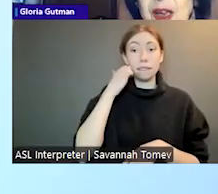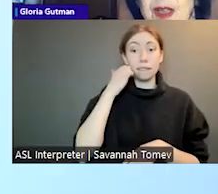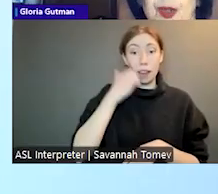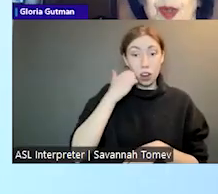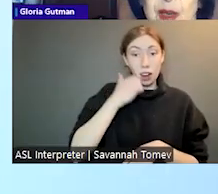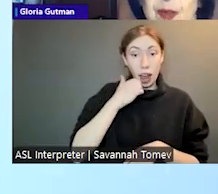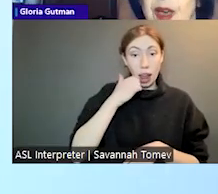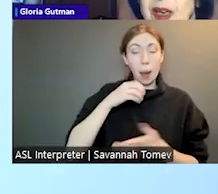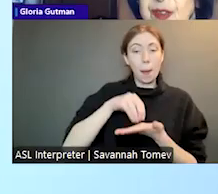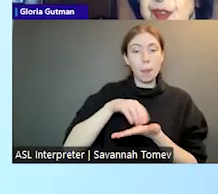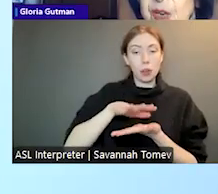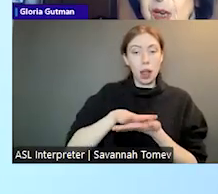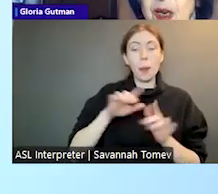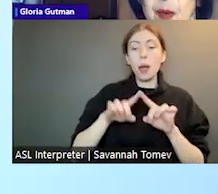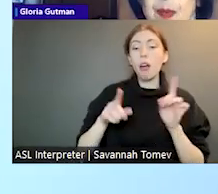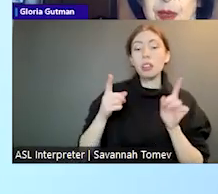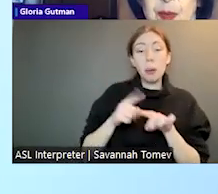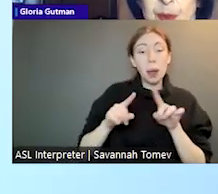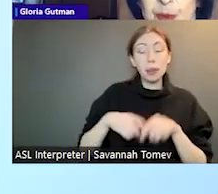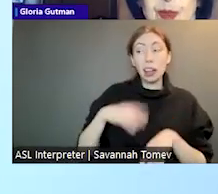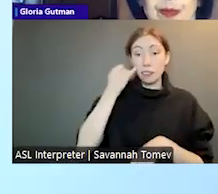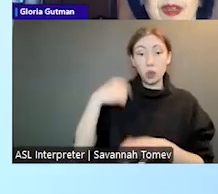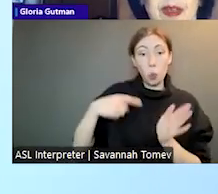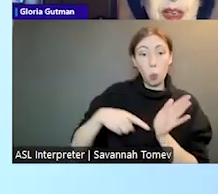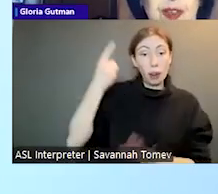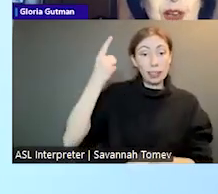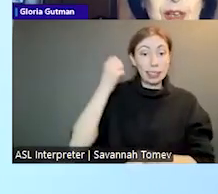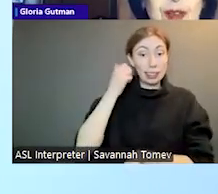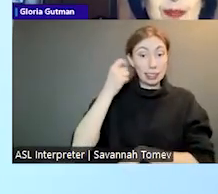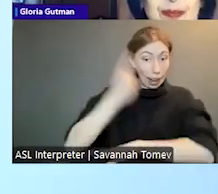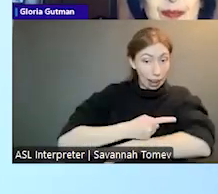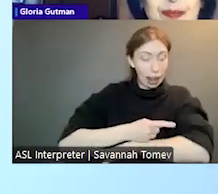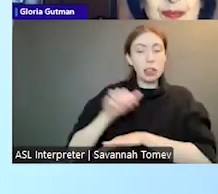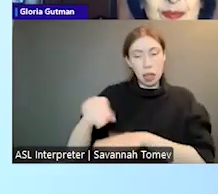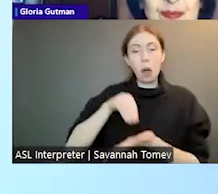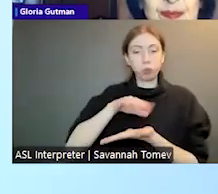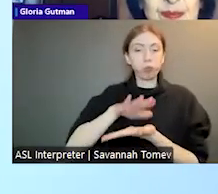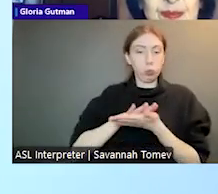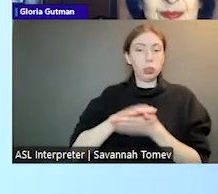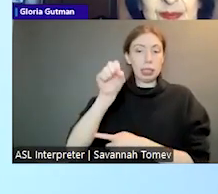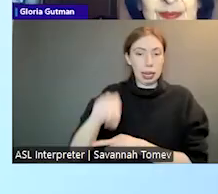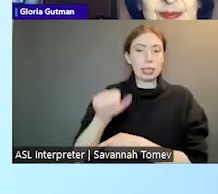enough to count as being abused. Next slide.